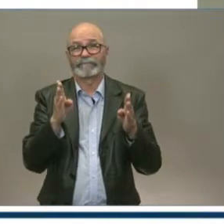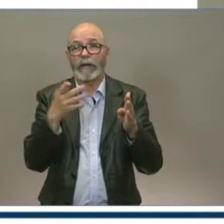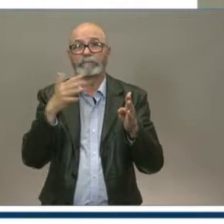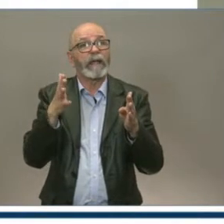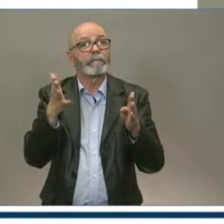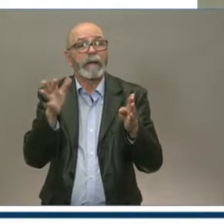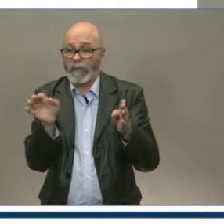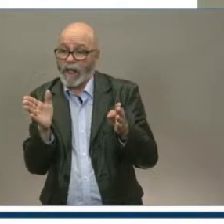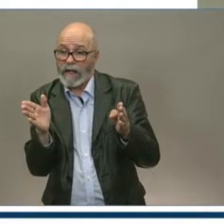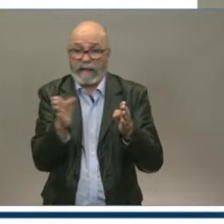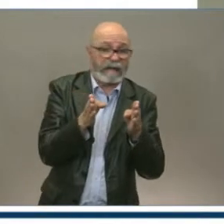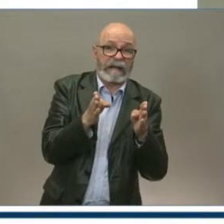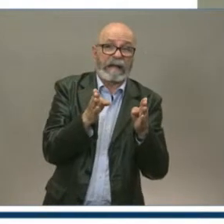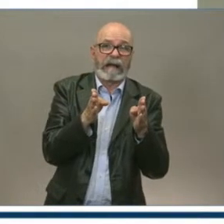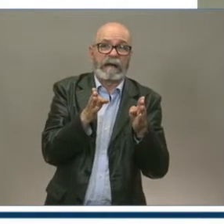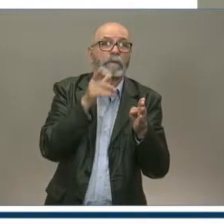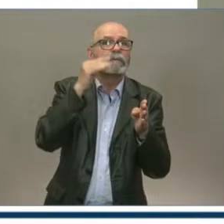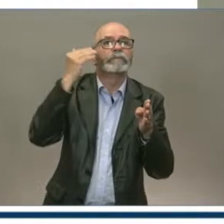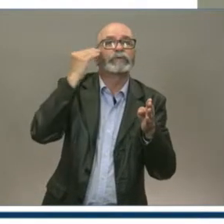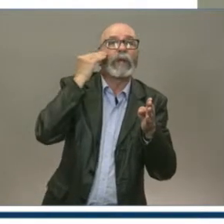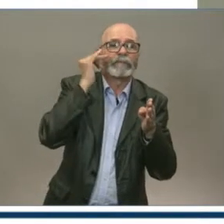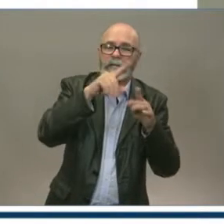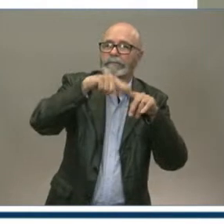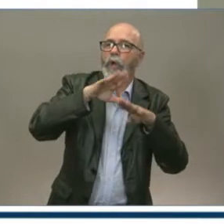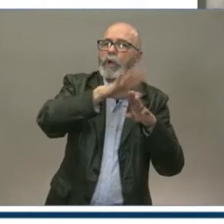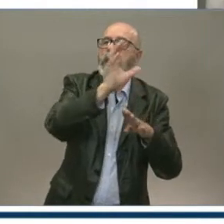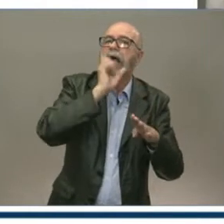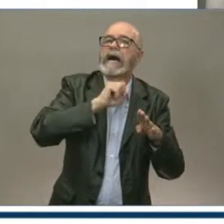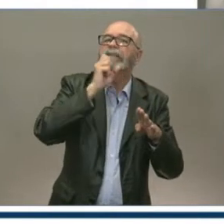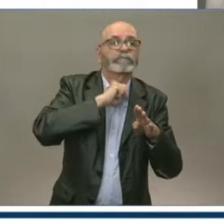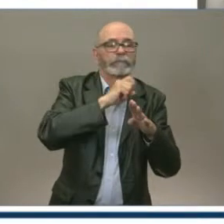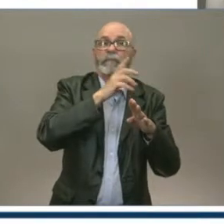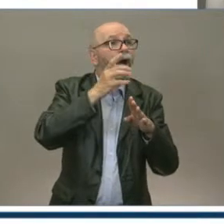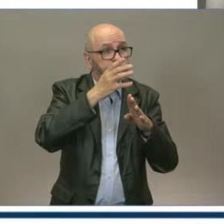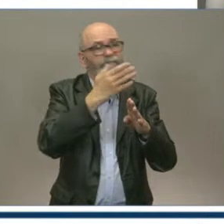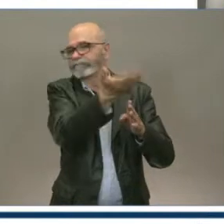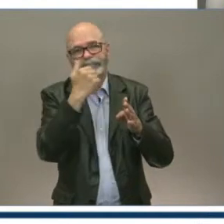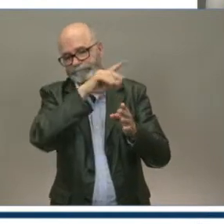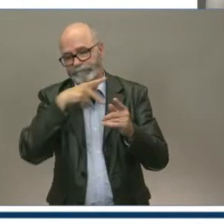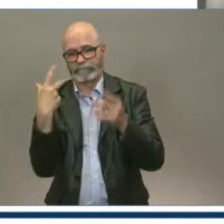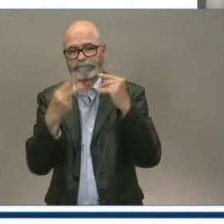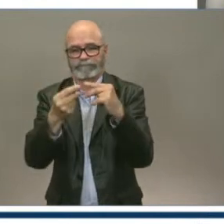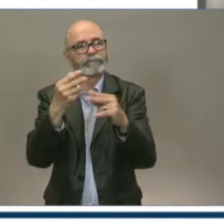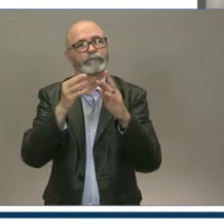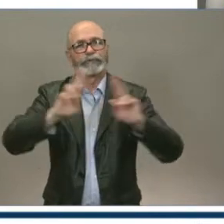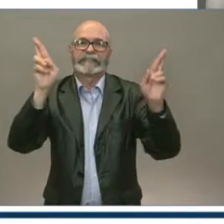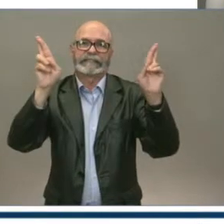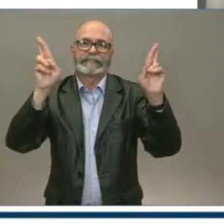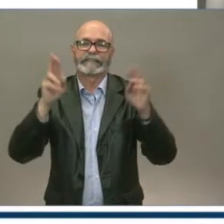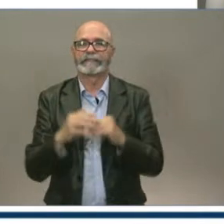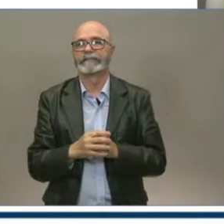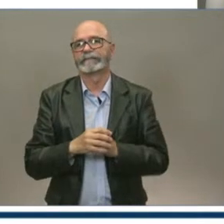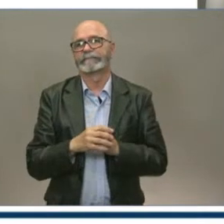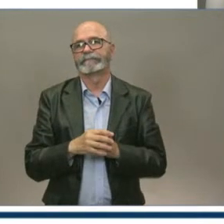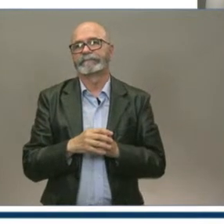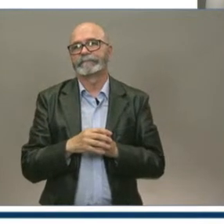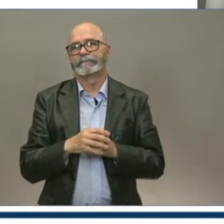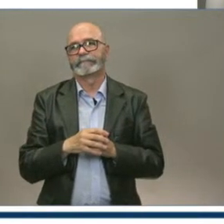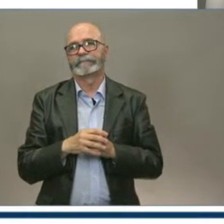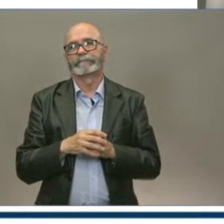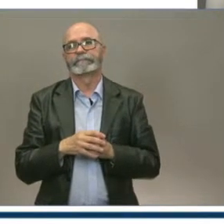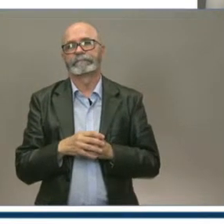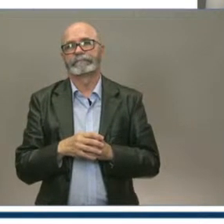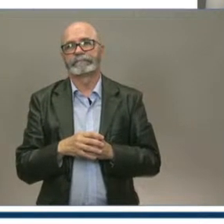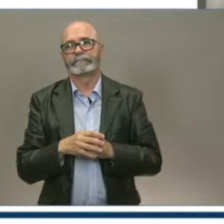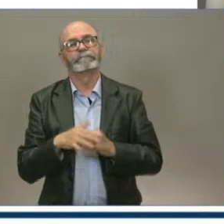them slot in when their age cohort becomes available. Go ahead with your follow-up, Adam. Yes, still with this issue, I know